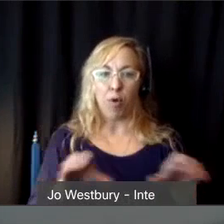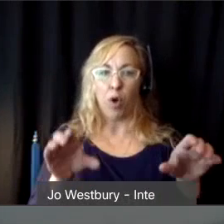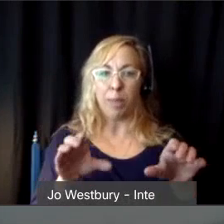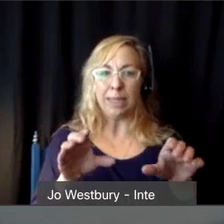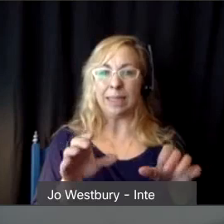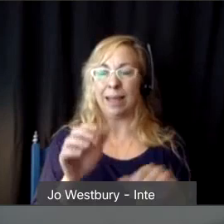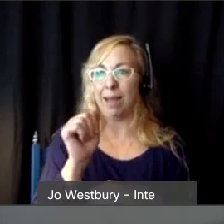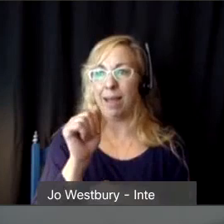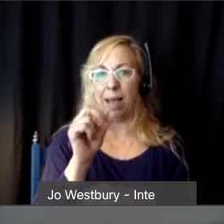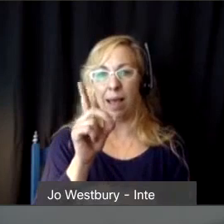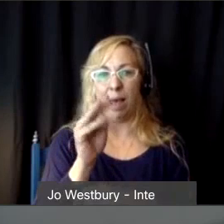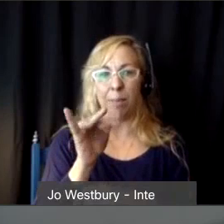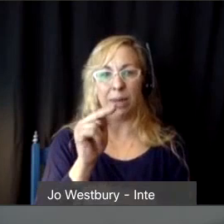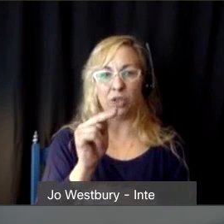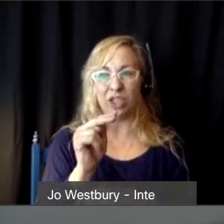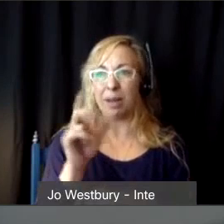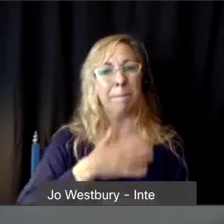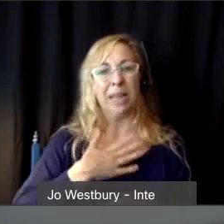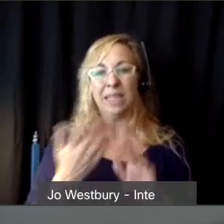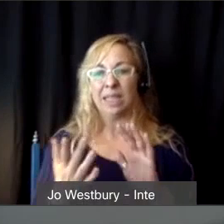blast, please reach out to me directly. It's